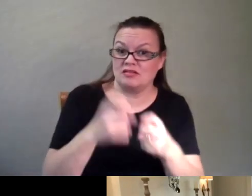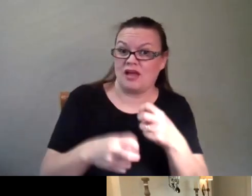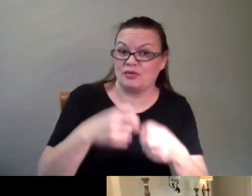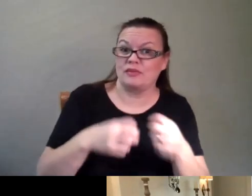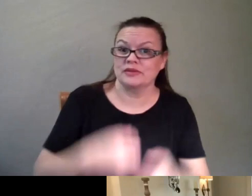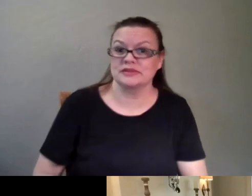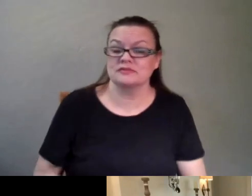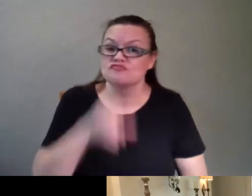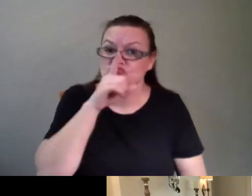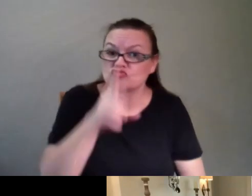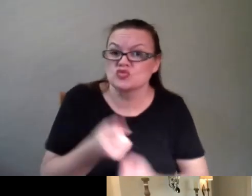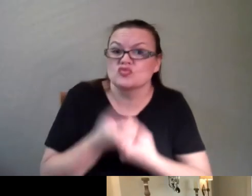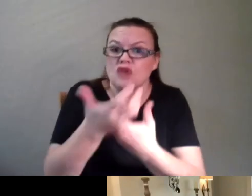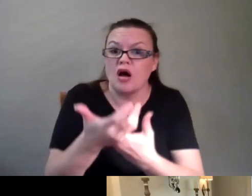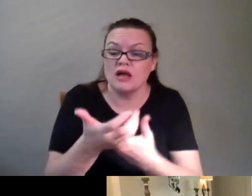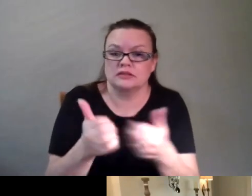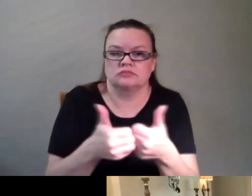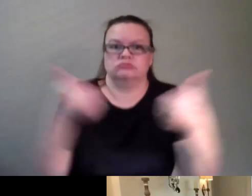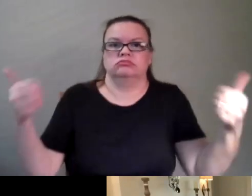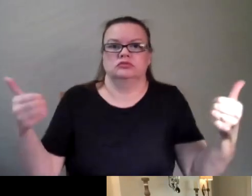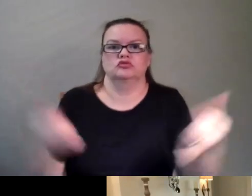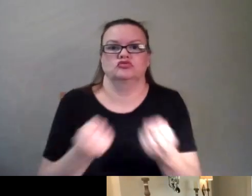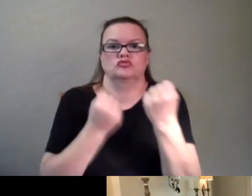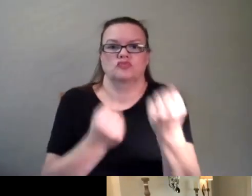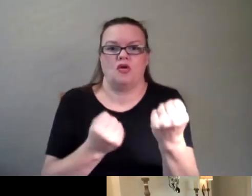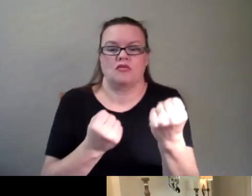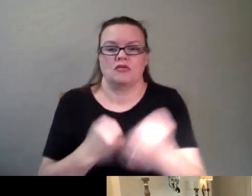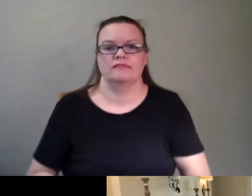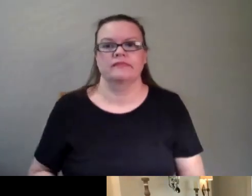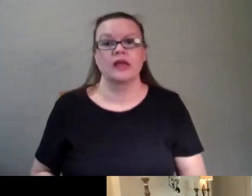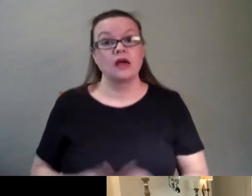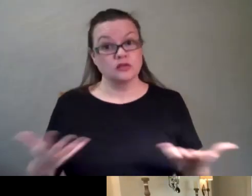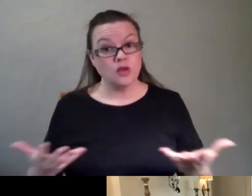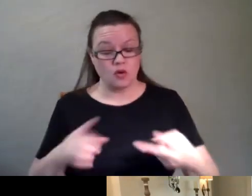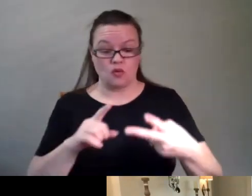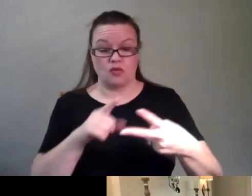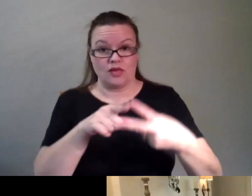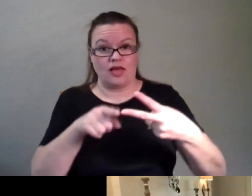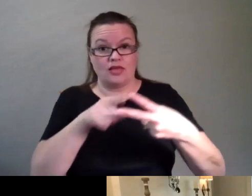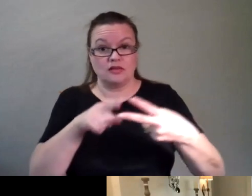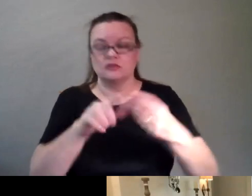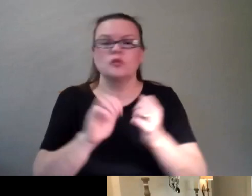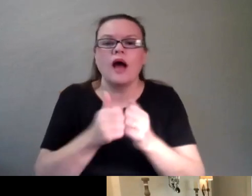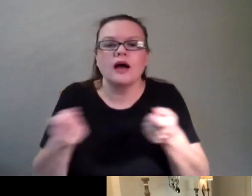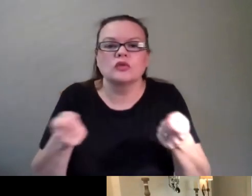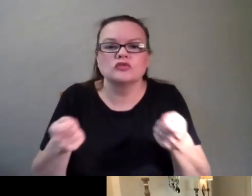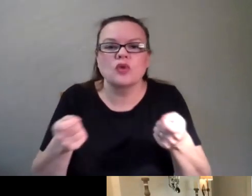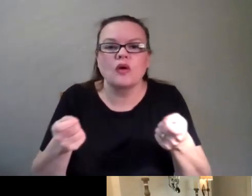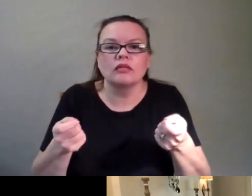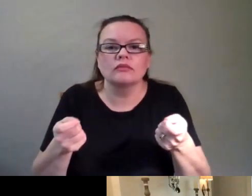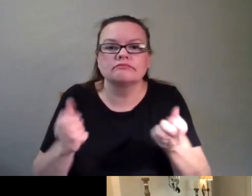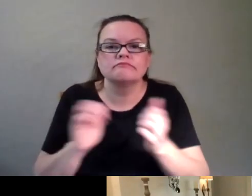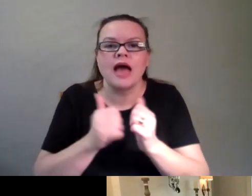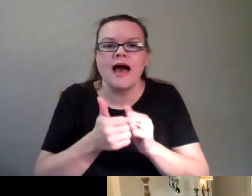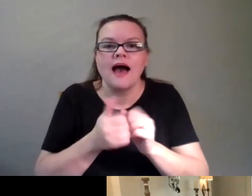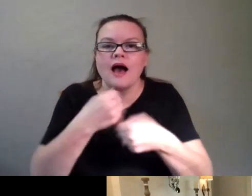the polarization on social media? How do we hold the platforms more accountable for what they carry, including misinformation,